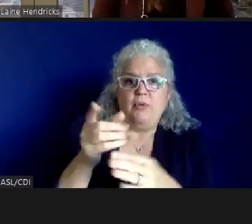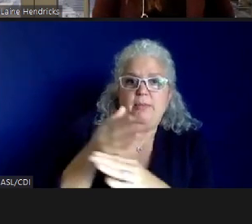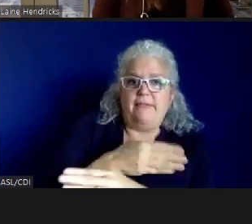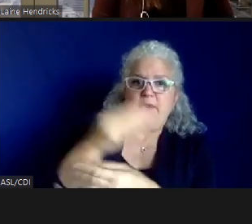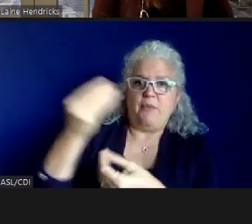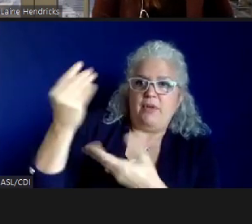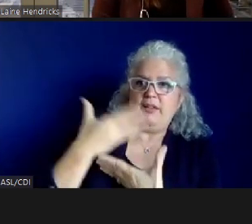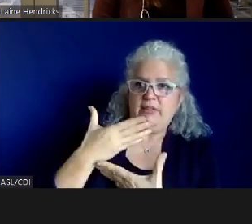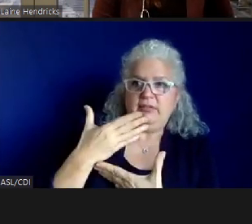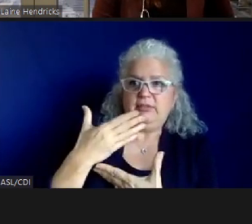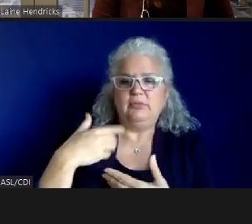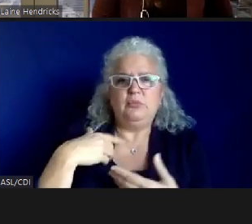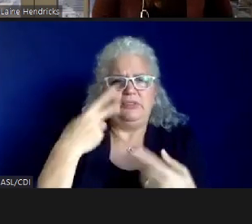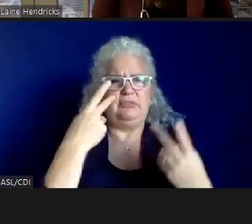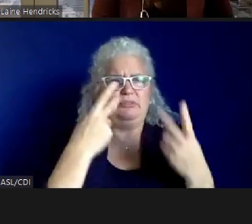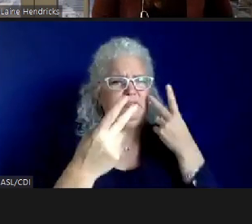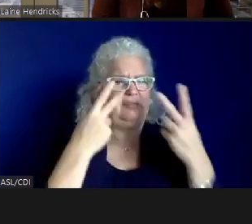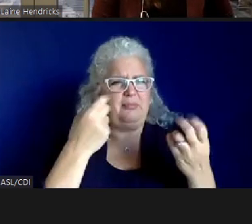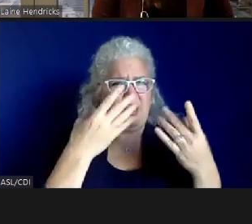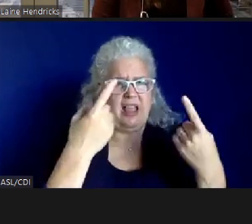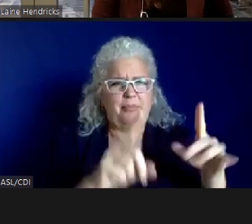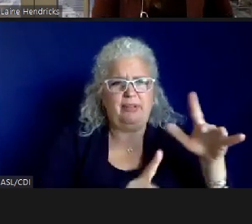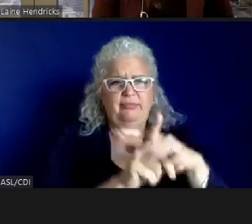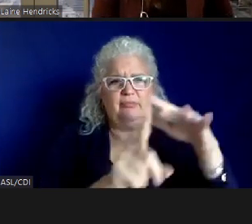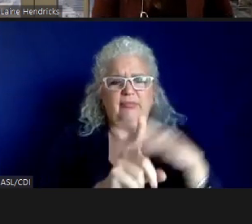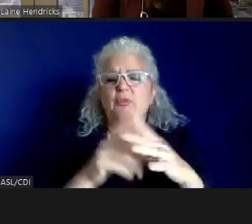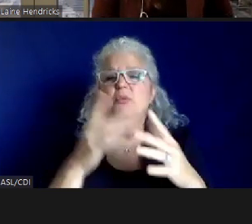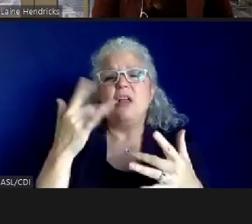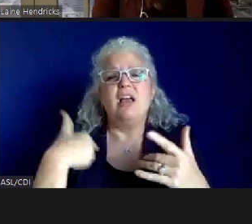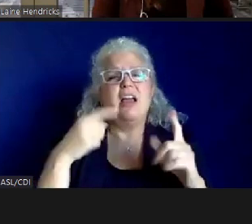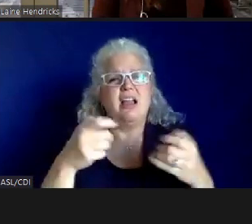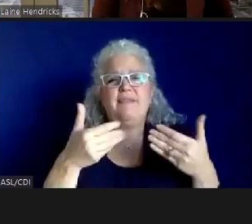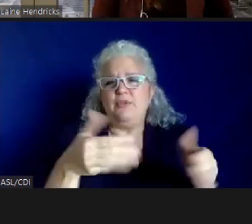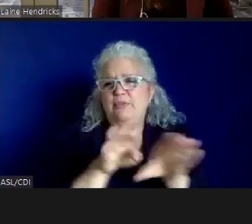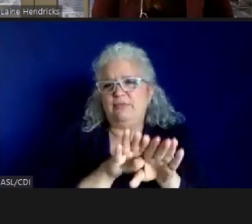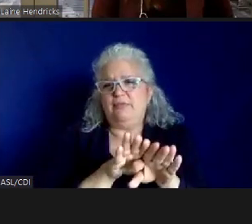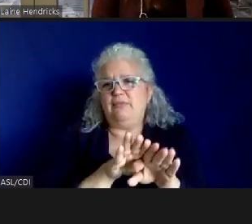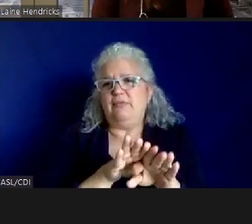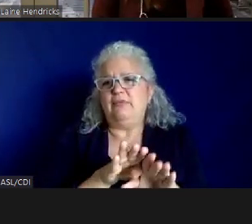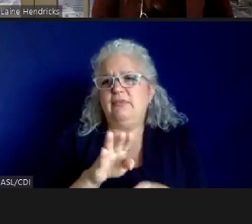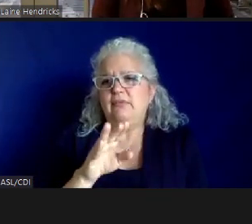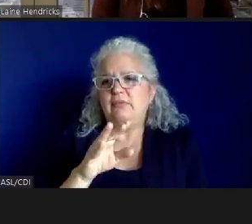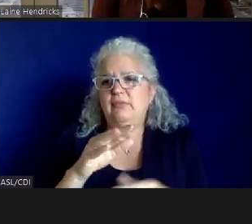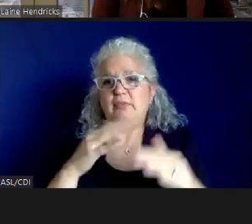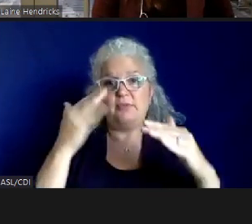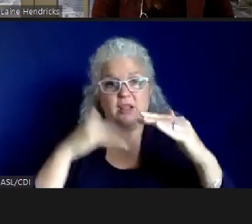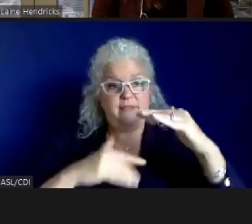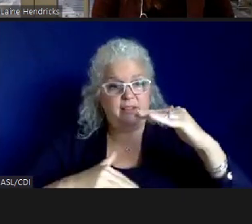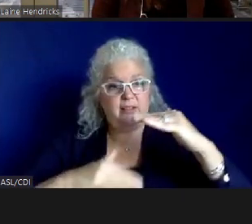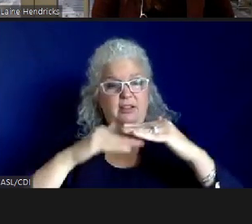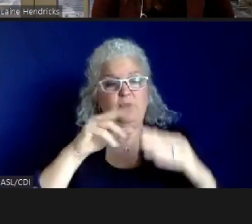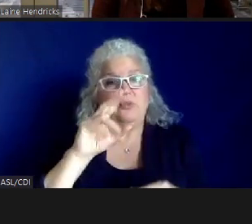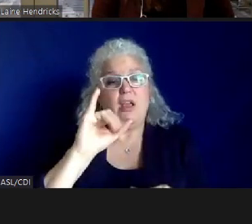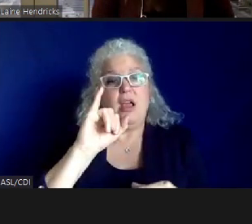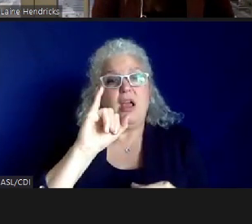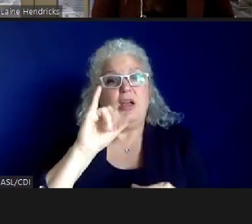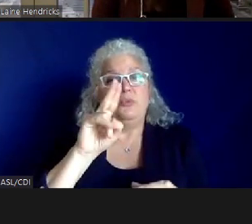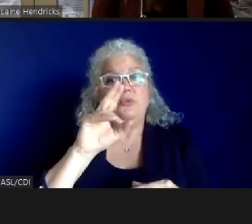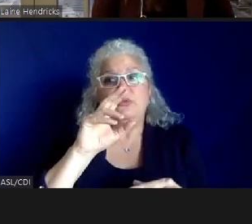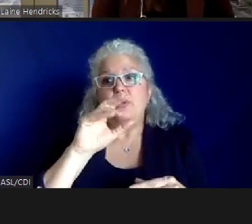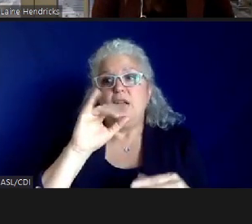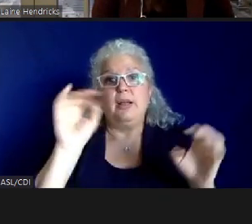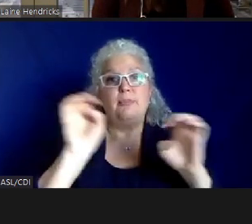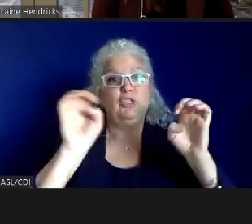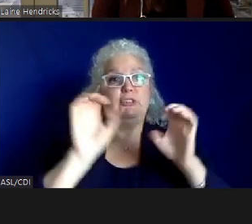in terms of our ICU capacity. Once ICU capacity got beneath 15% for the region of the Bay Area, the state